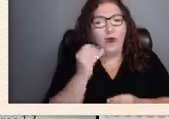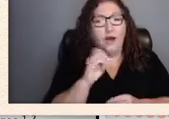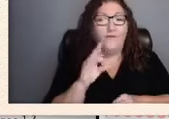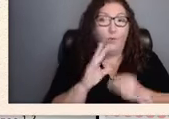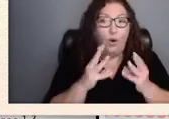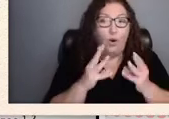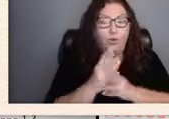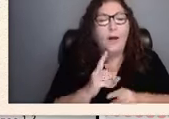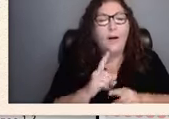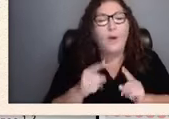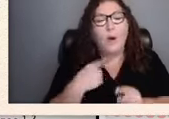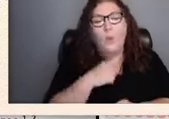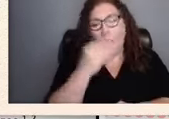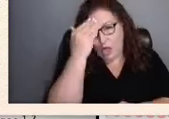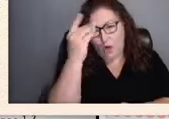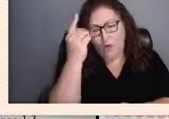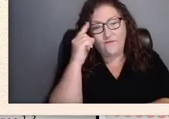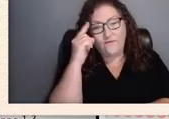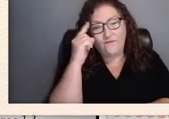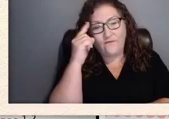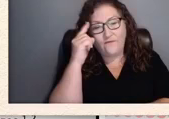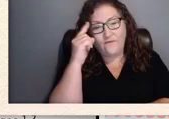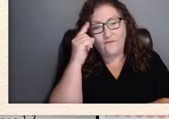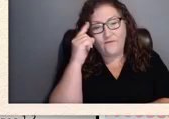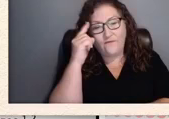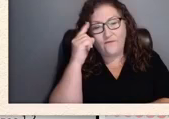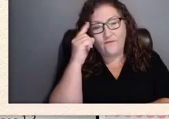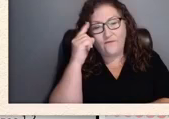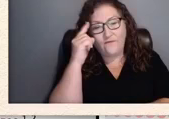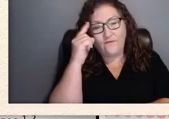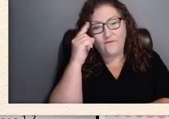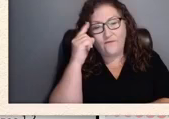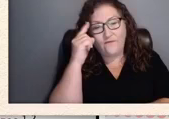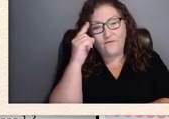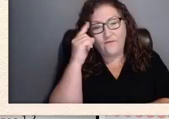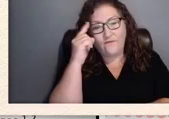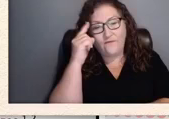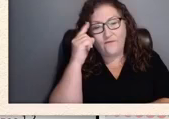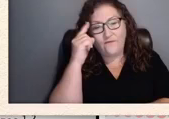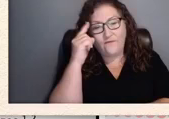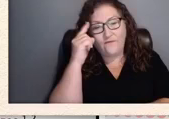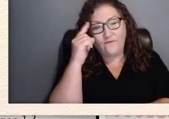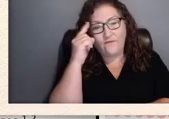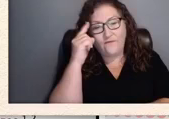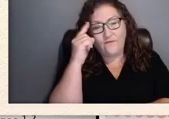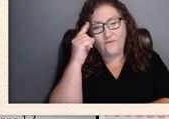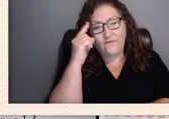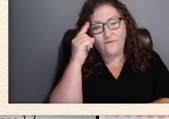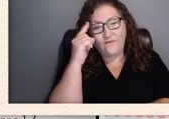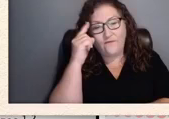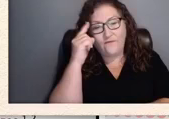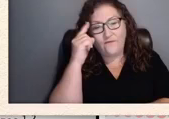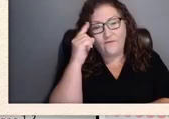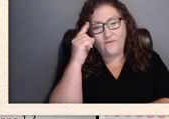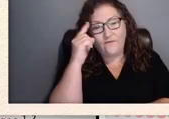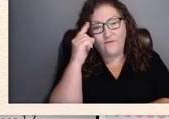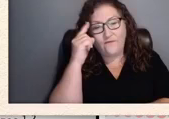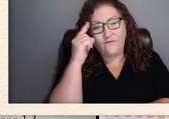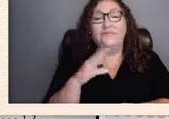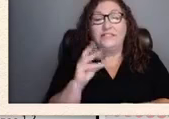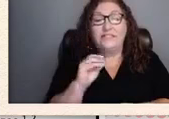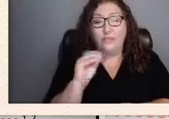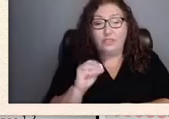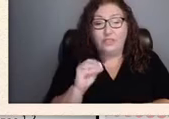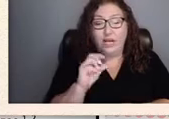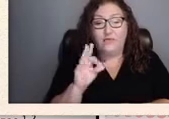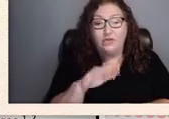for both SSRIs as well as cognitive behavior therapy, at least 60% of children appear to respond to brief courses over